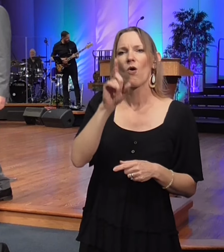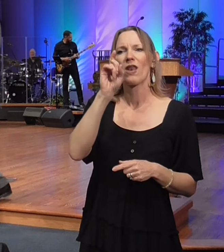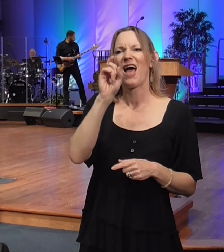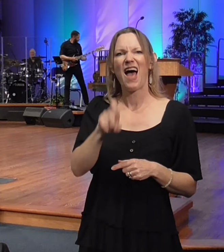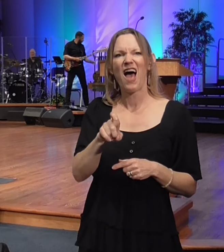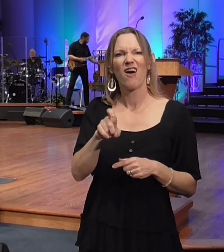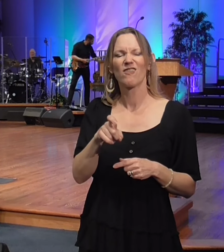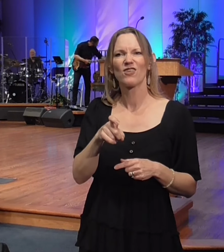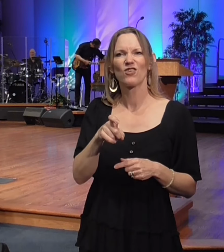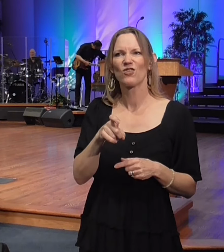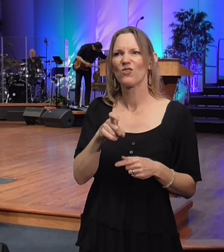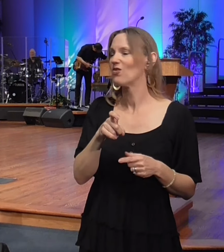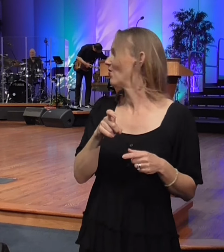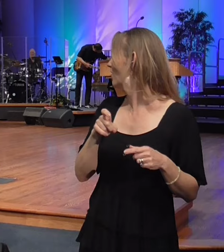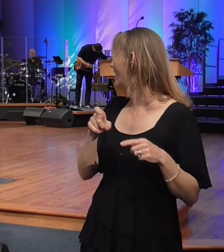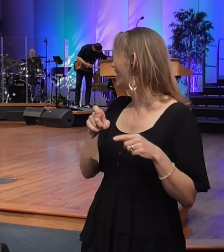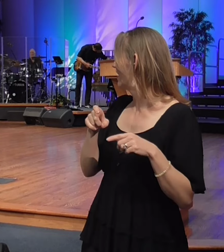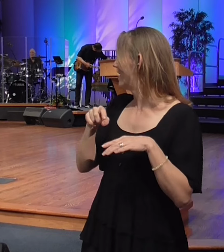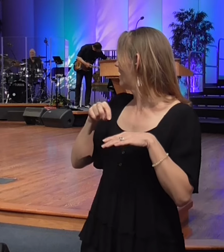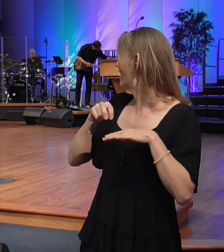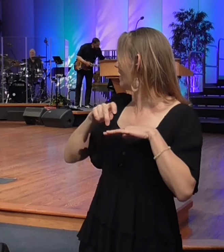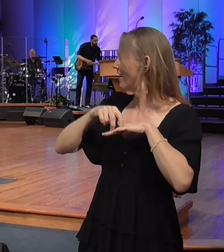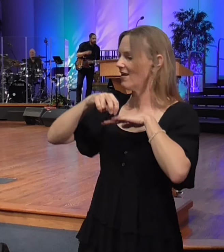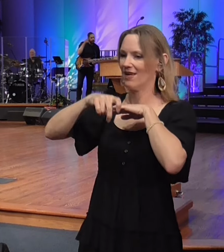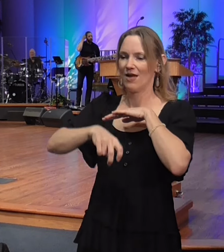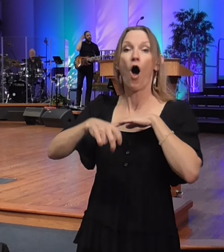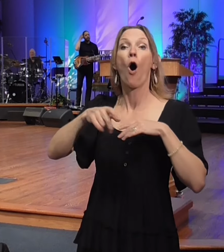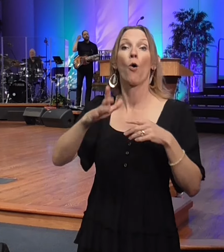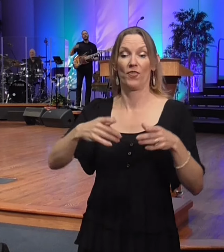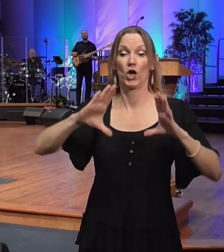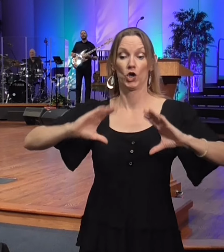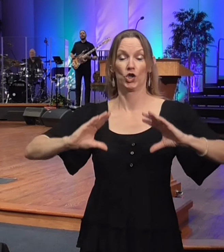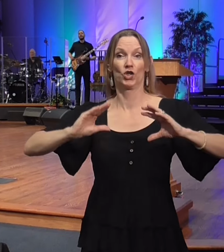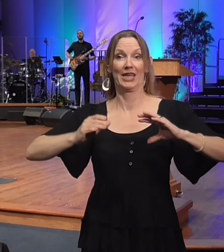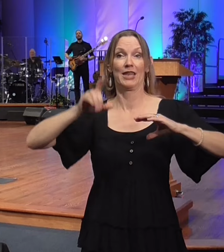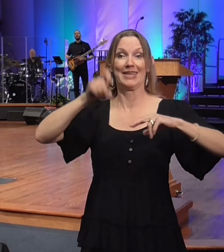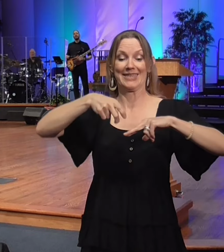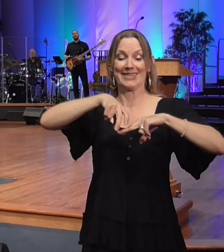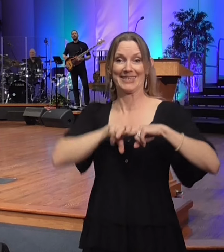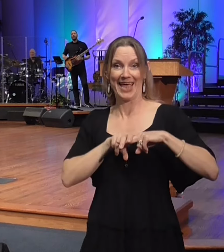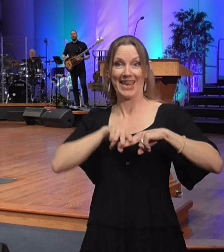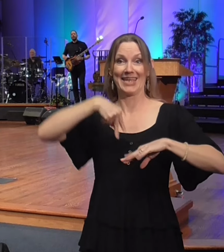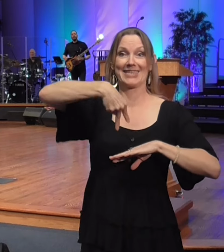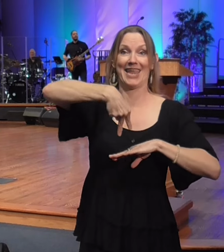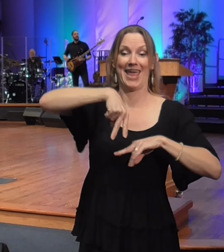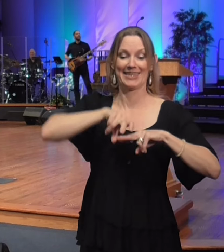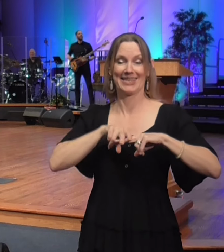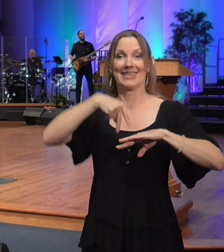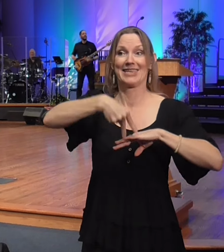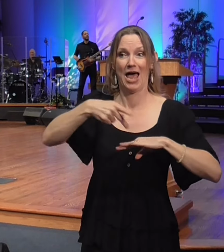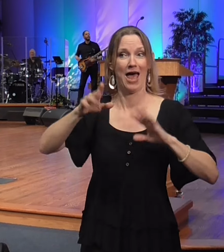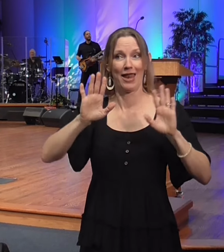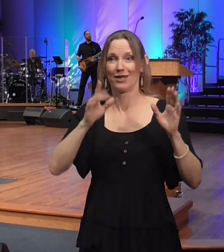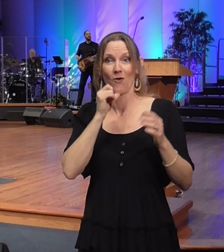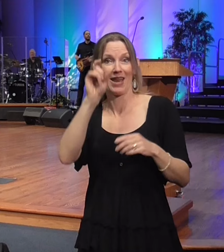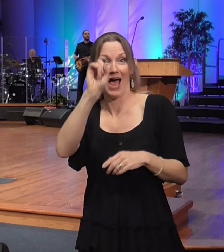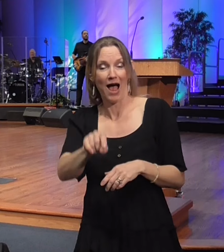get up and down off of one of these to be in spiritual practice, but I am impressed. I am so impressed. Don't you give him